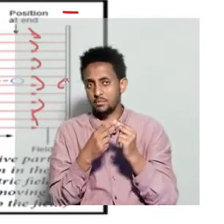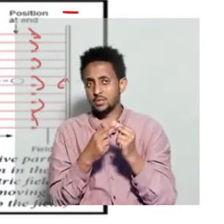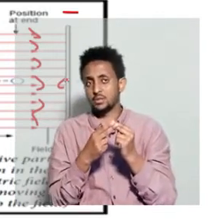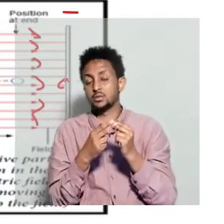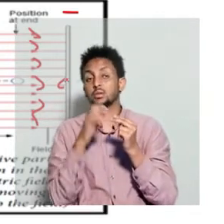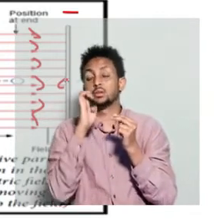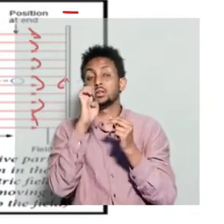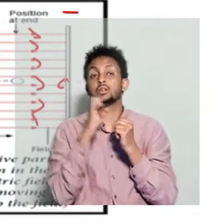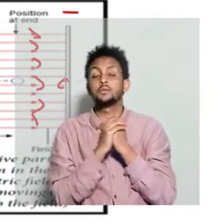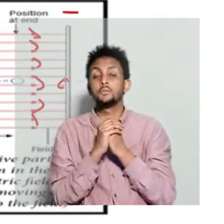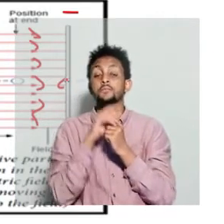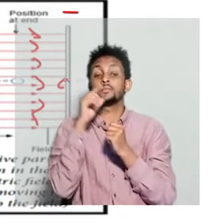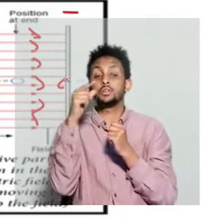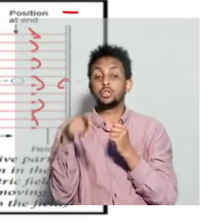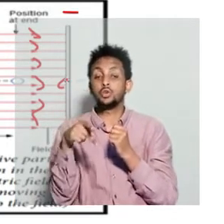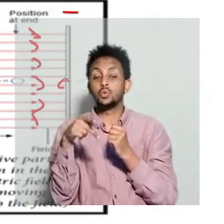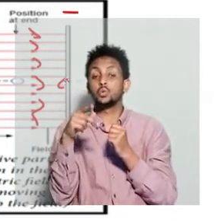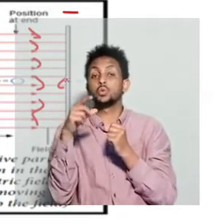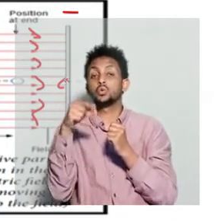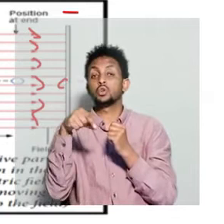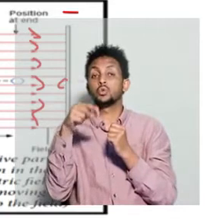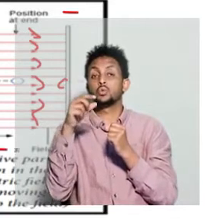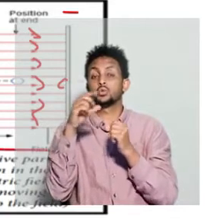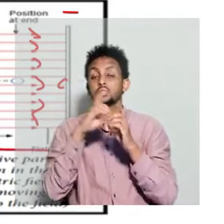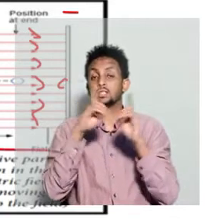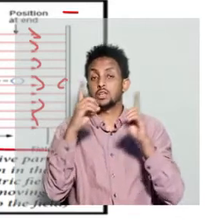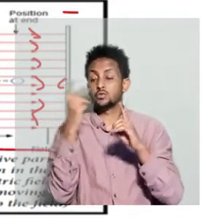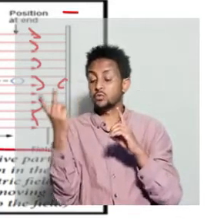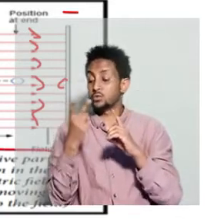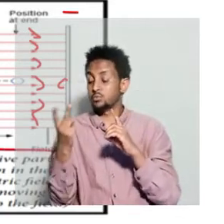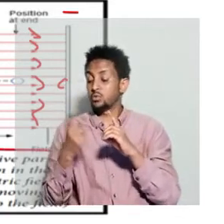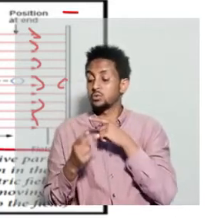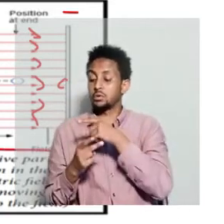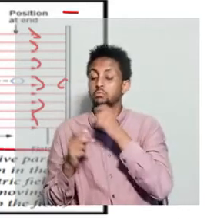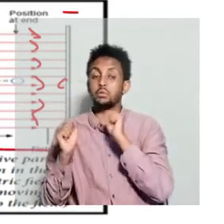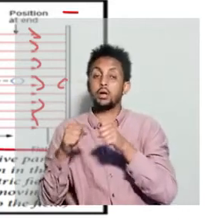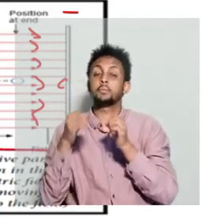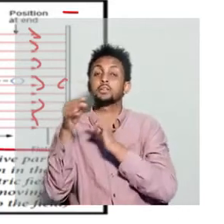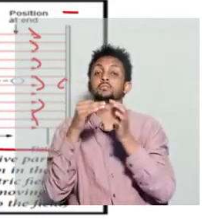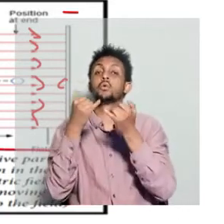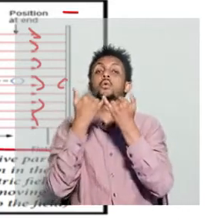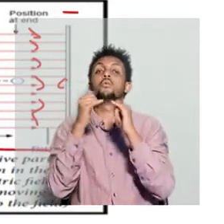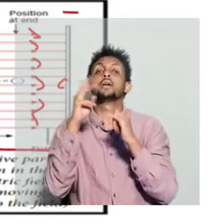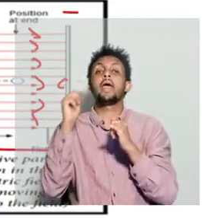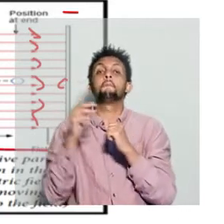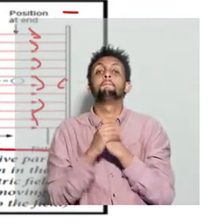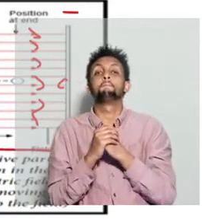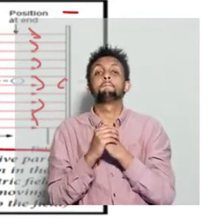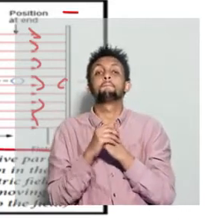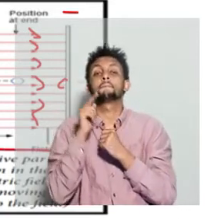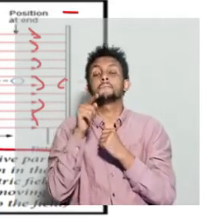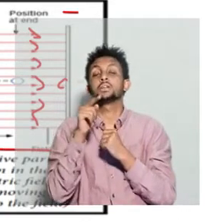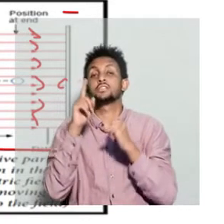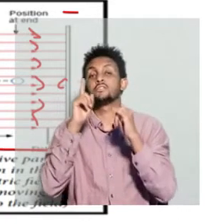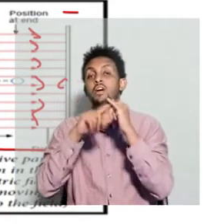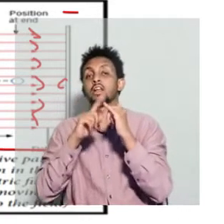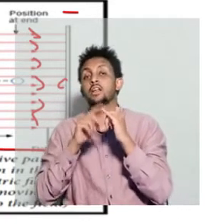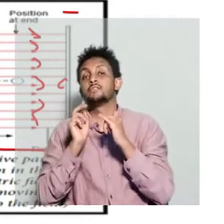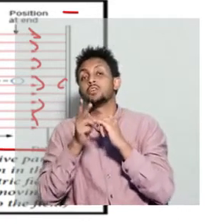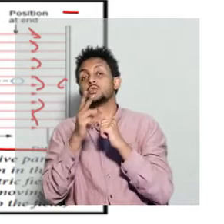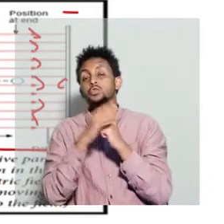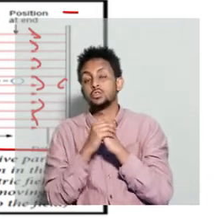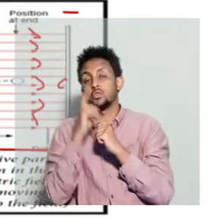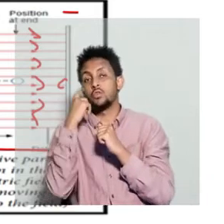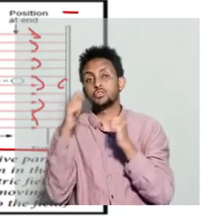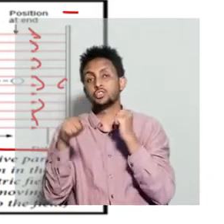field E, Q, the distance between the two plates can be expressed over m. Okay, this is the final velocity